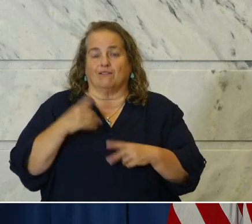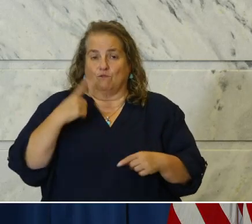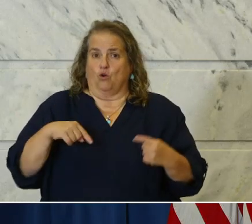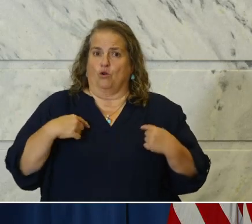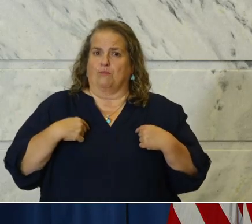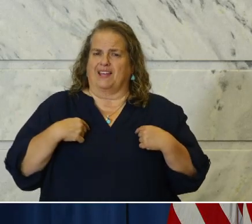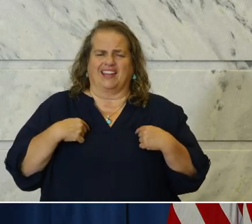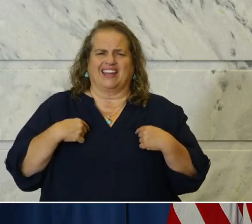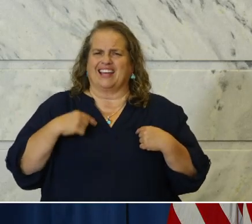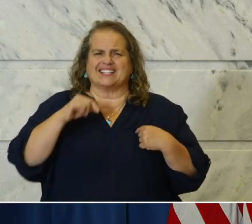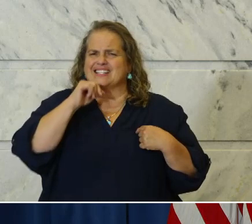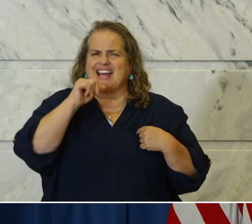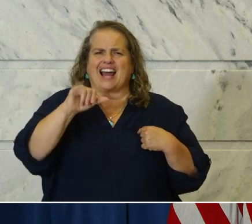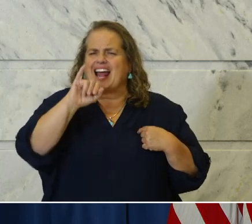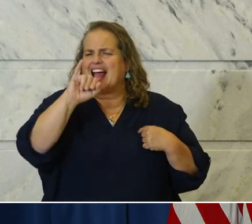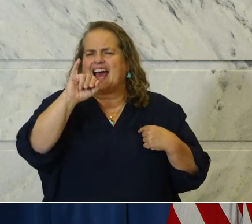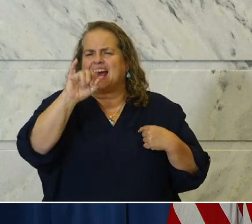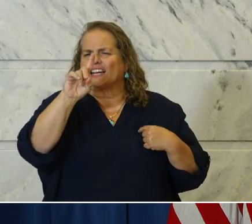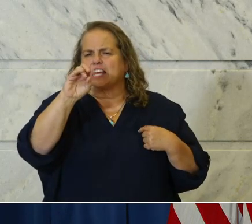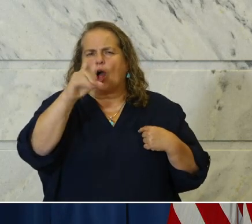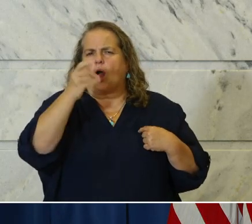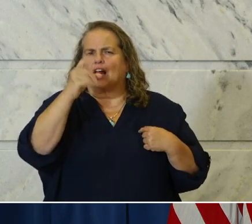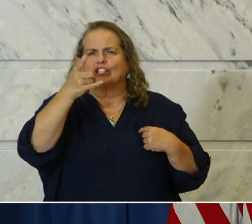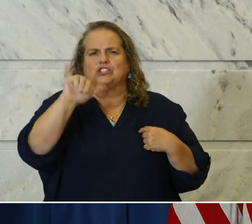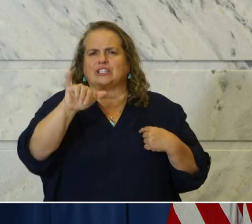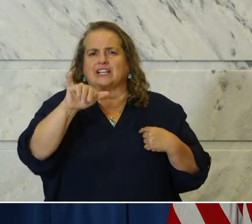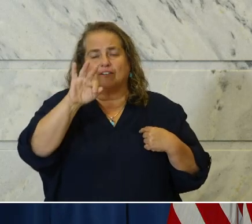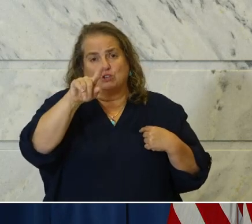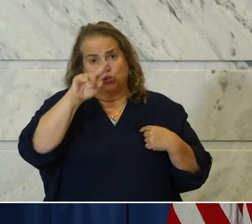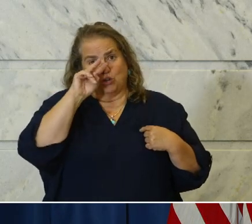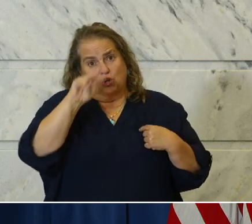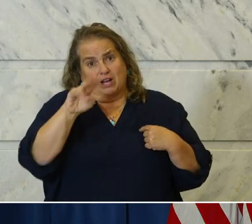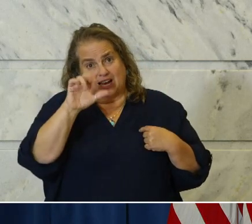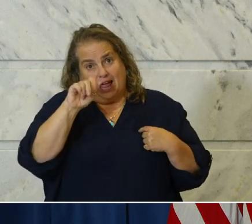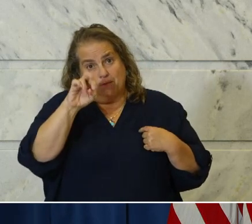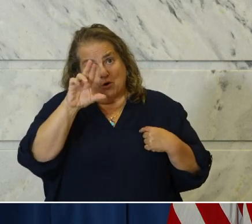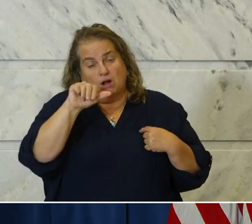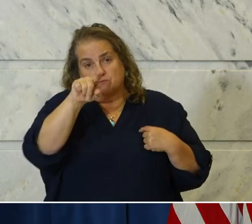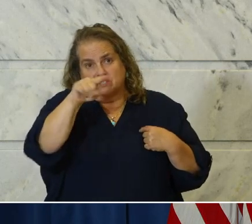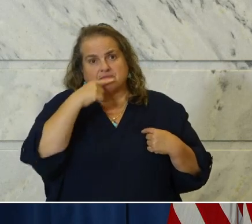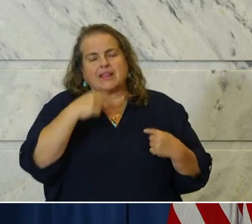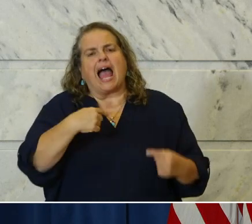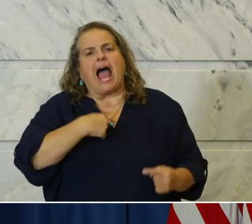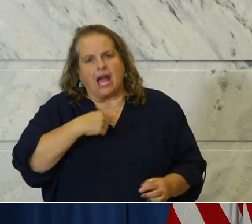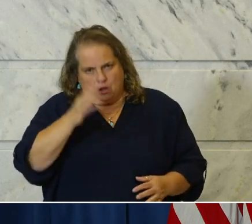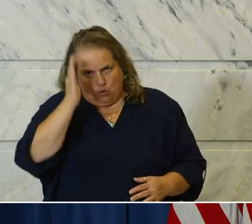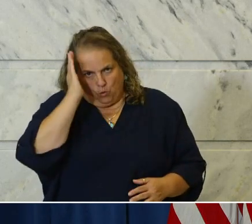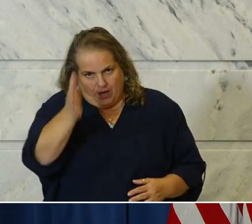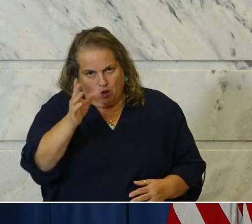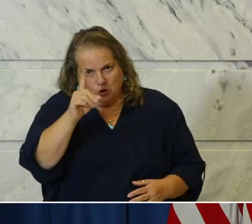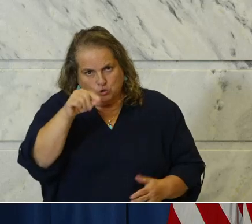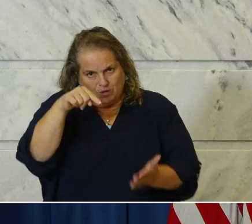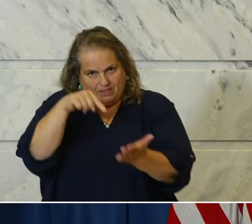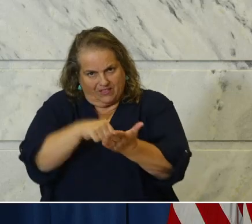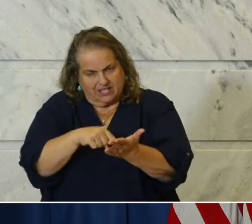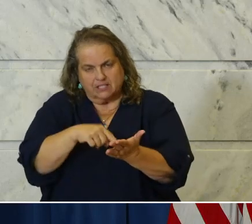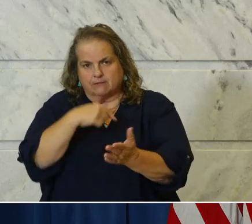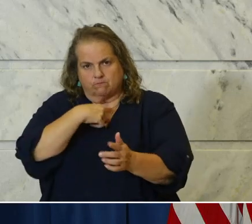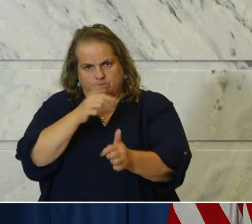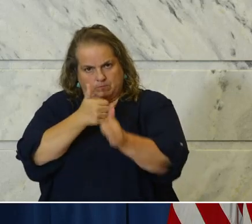about ideology than, if you look at a camera and you say, I will do this if the situation arises